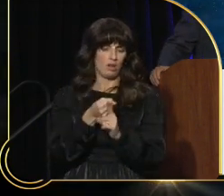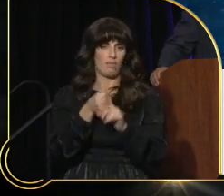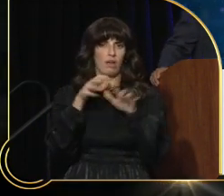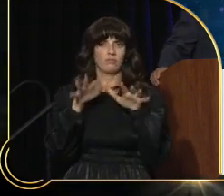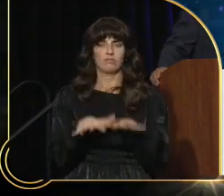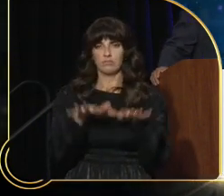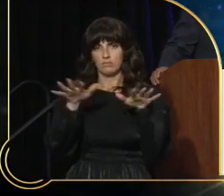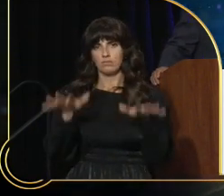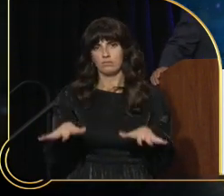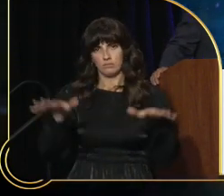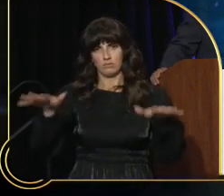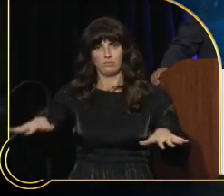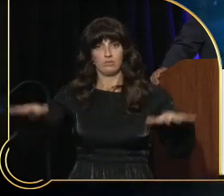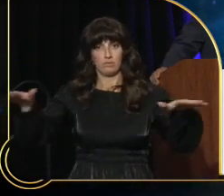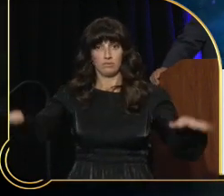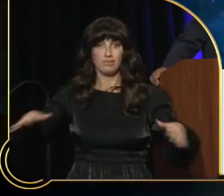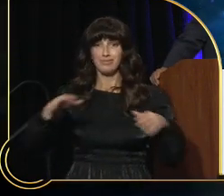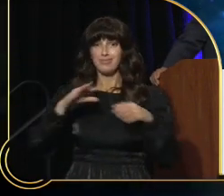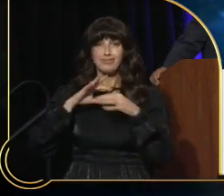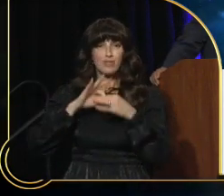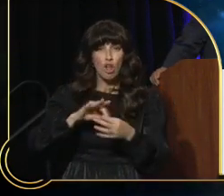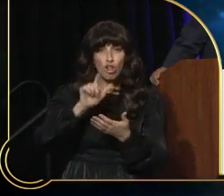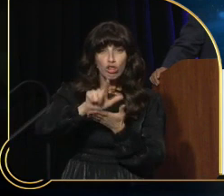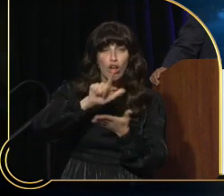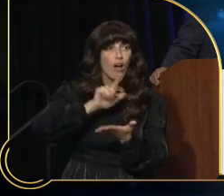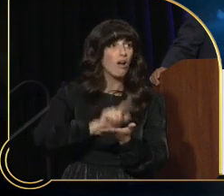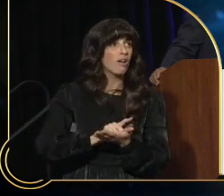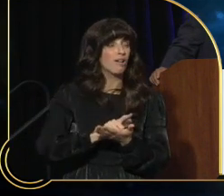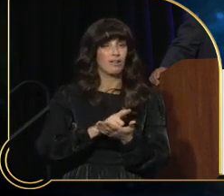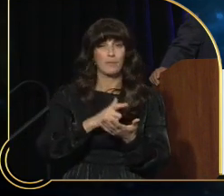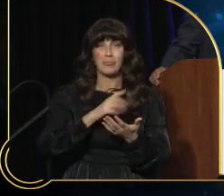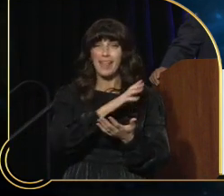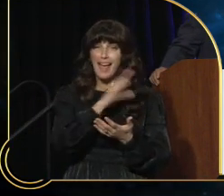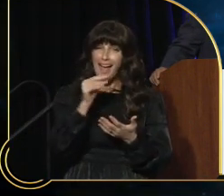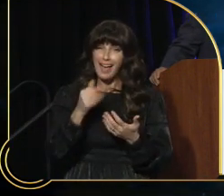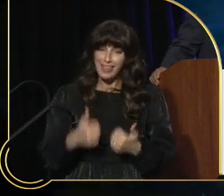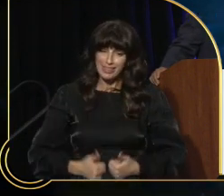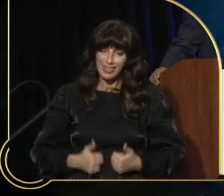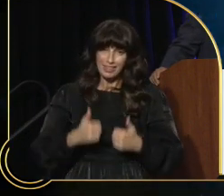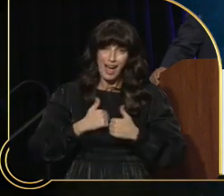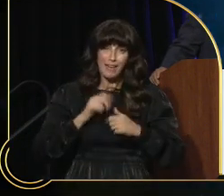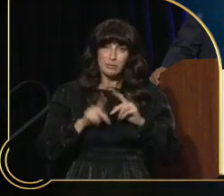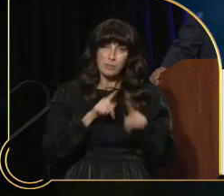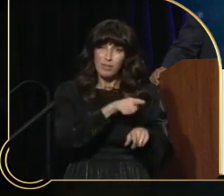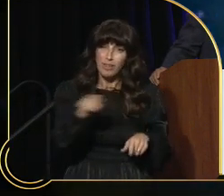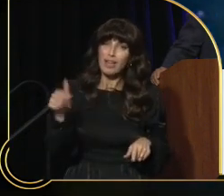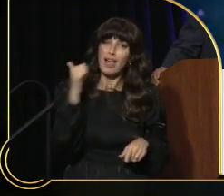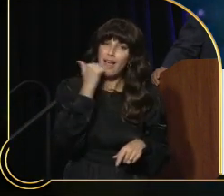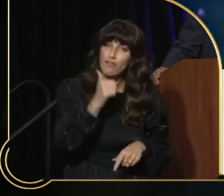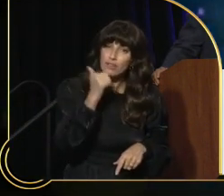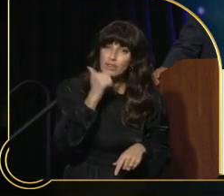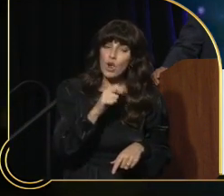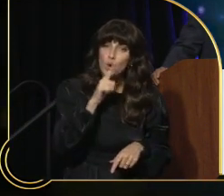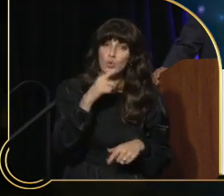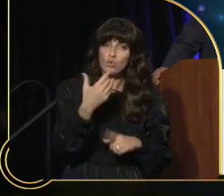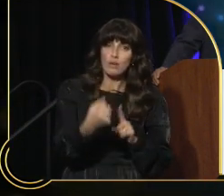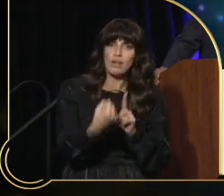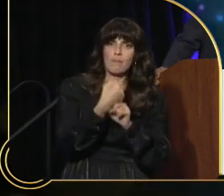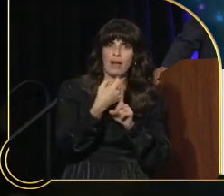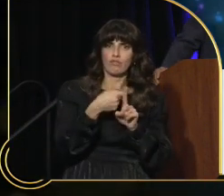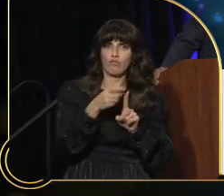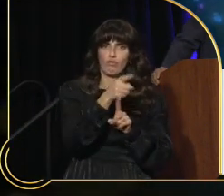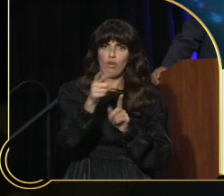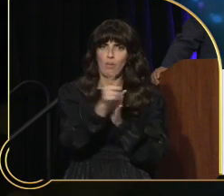is made not only on the law, but in the lives of people every day who have been affected by these lawsuits.